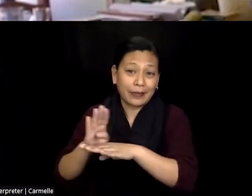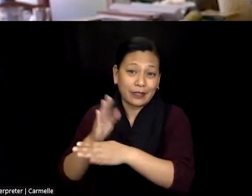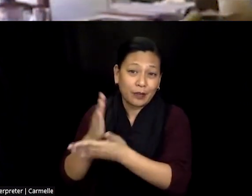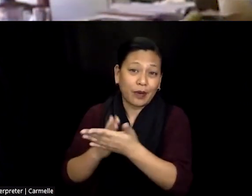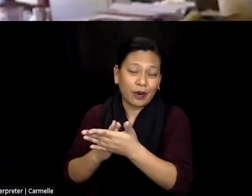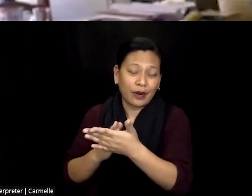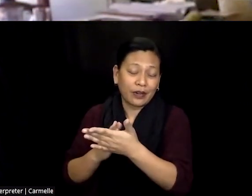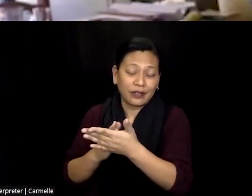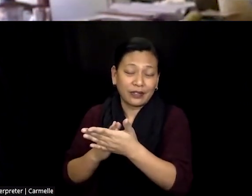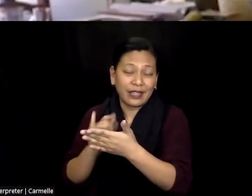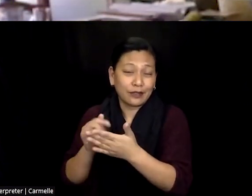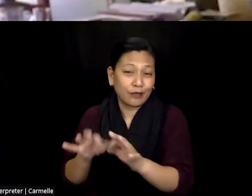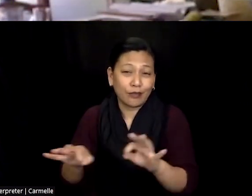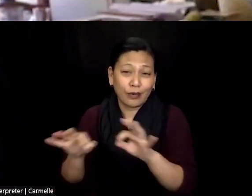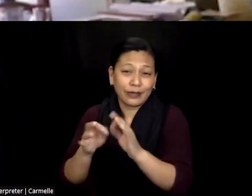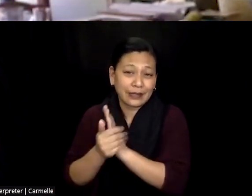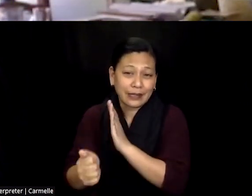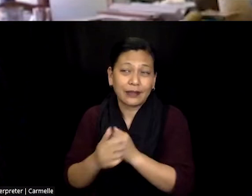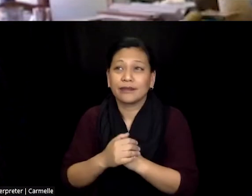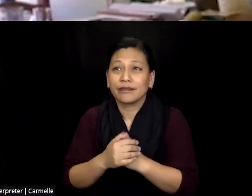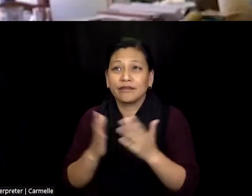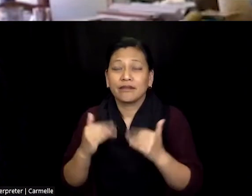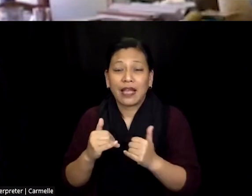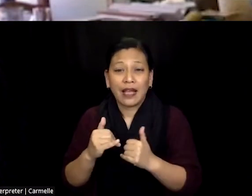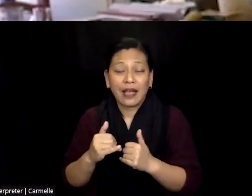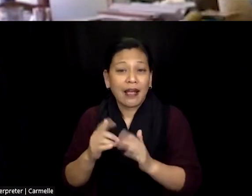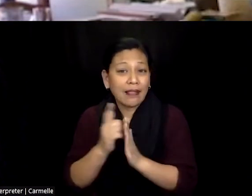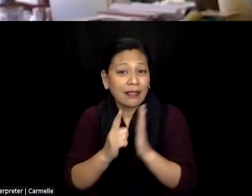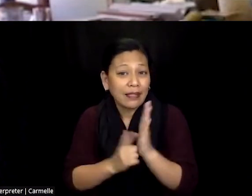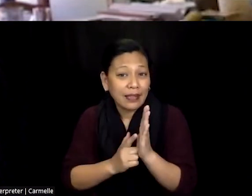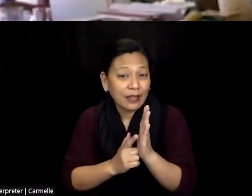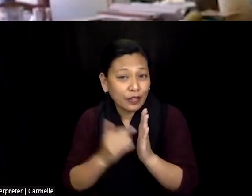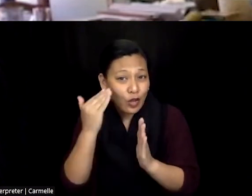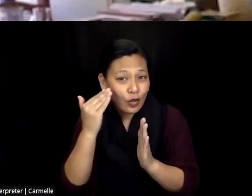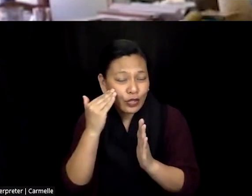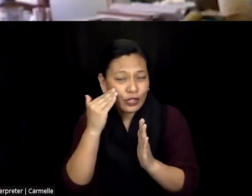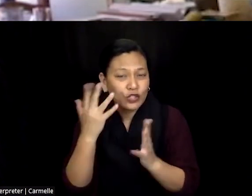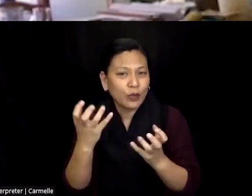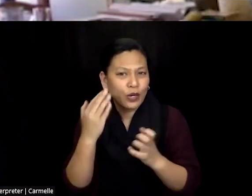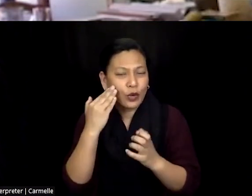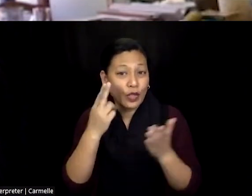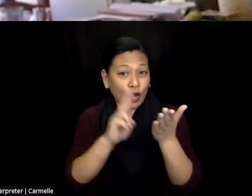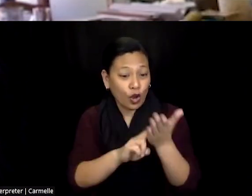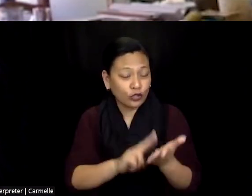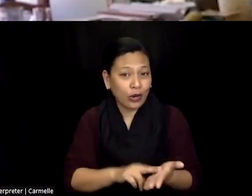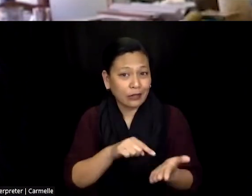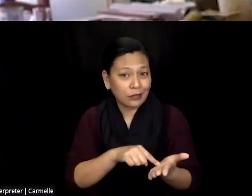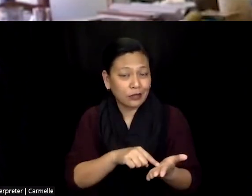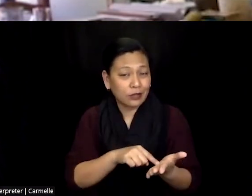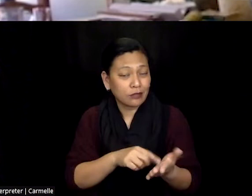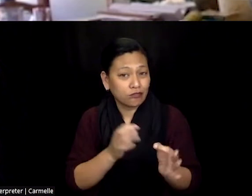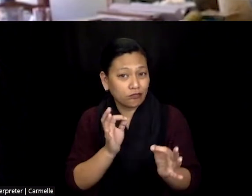out. That's very valuable. Having a good legal sense to make sure that you're not getting screwed out of money in a contract is very